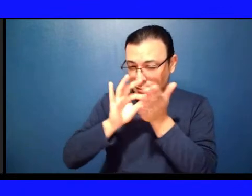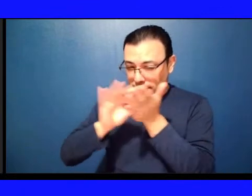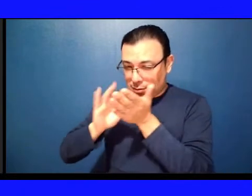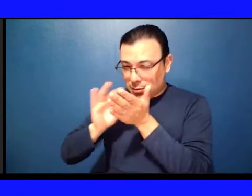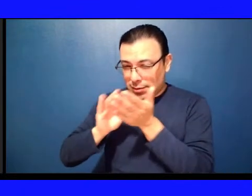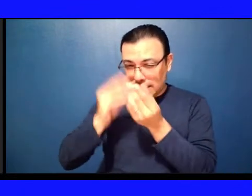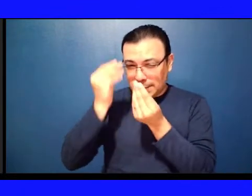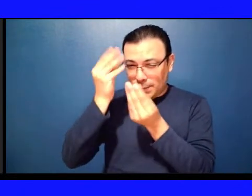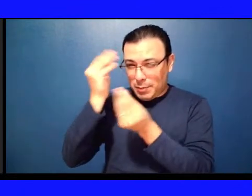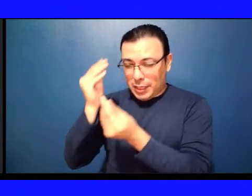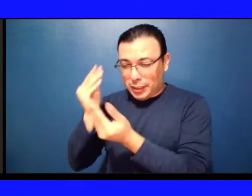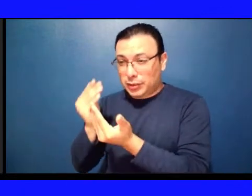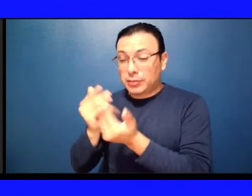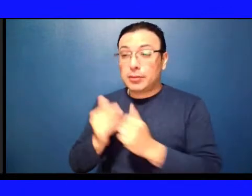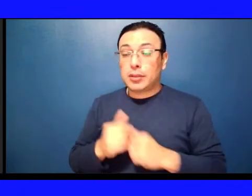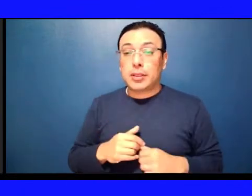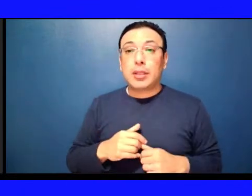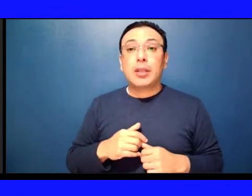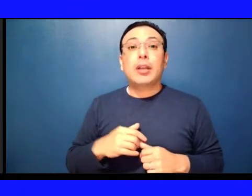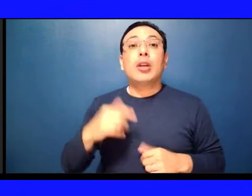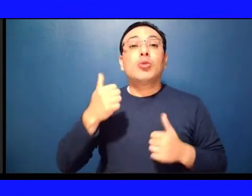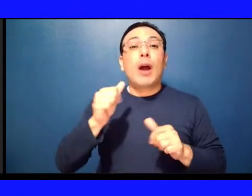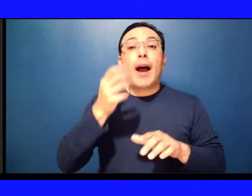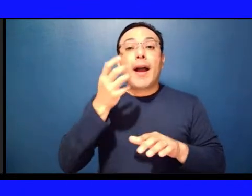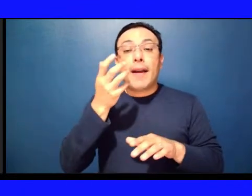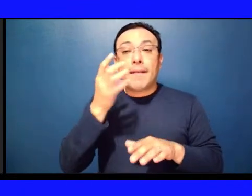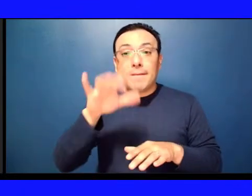for Q4 of FY21.